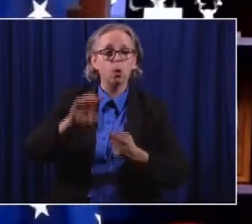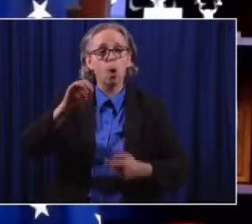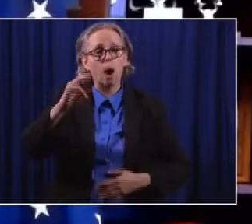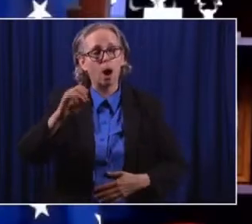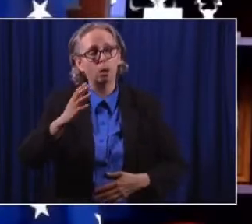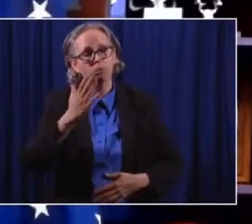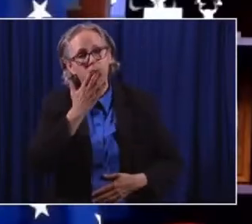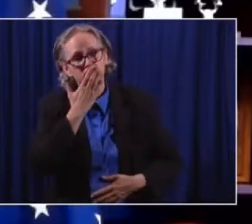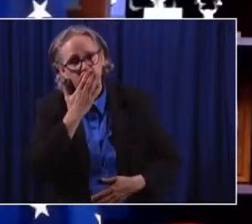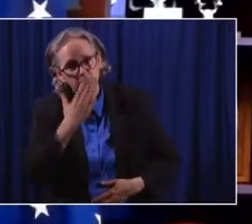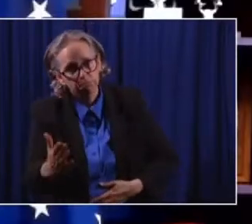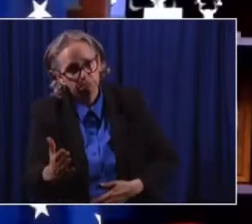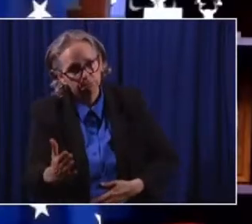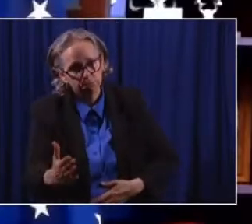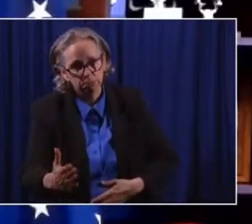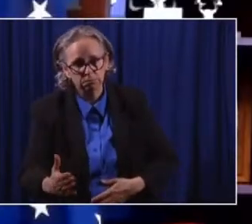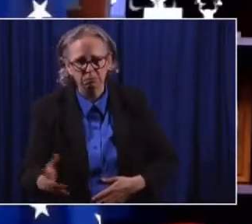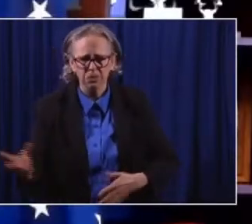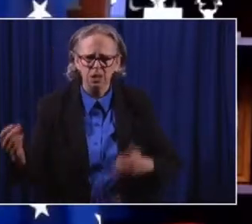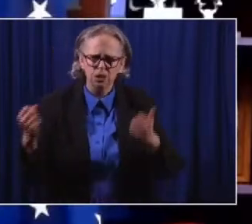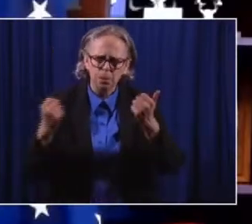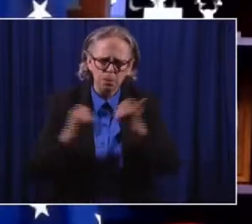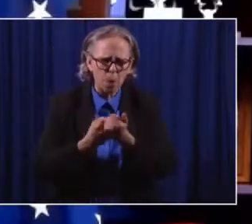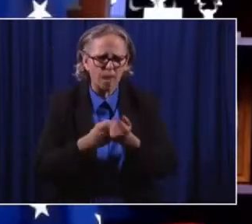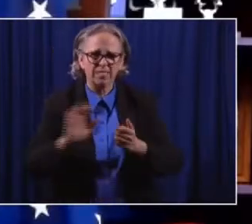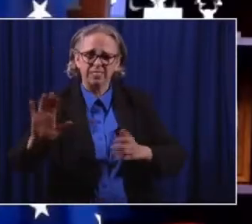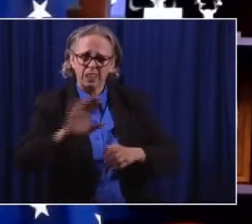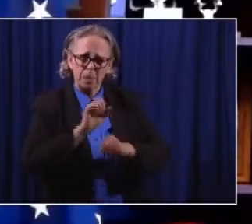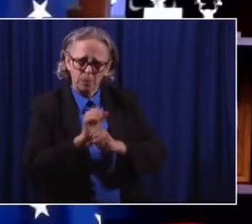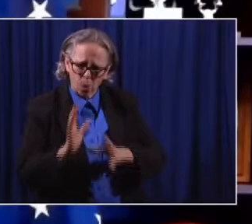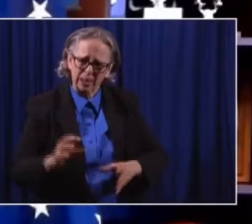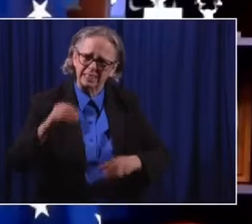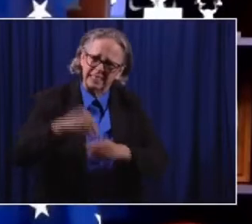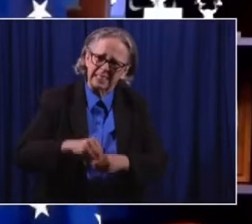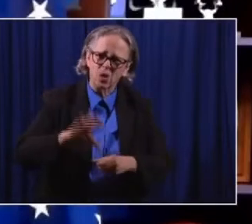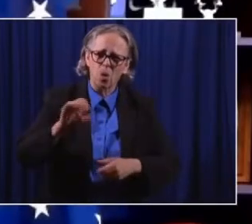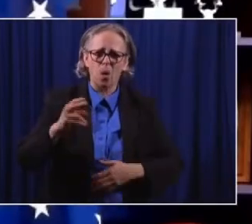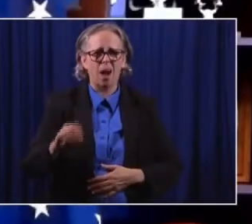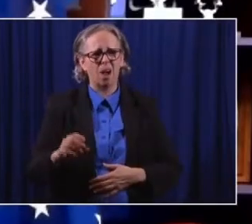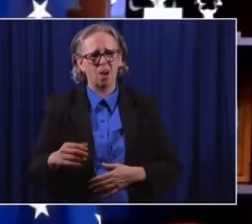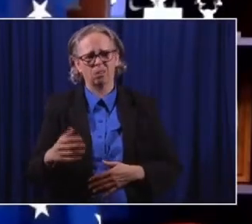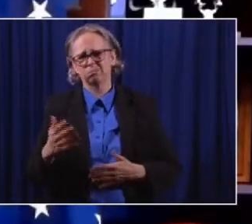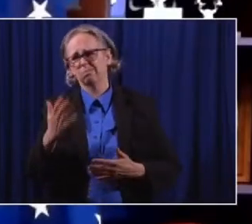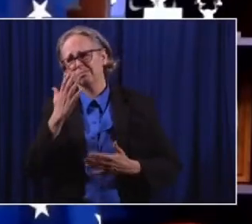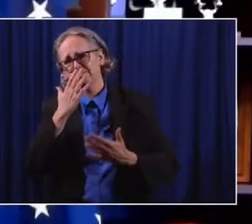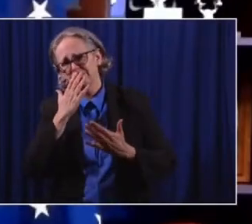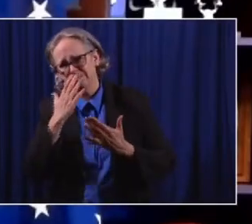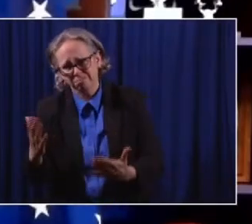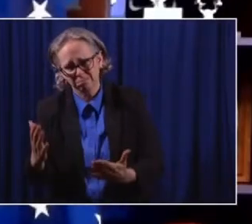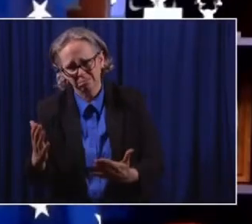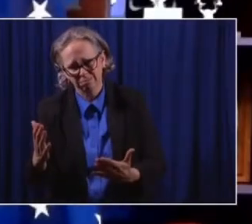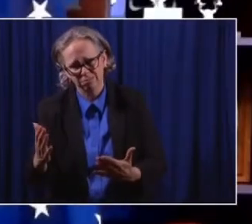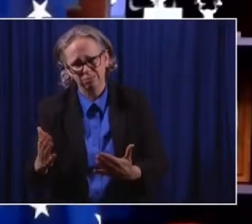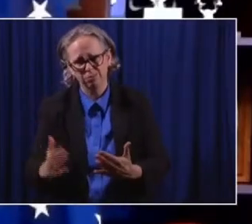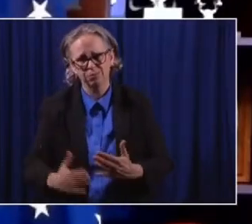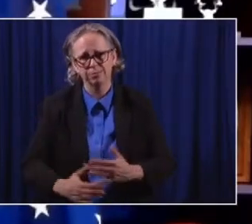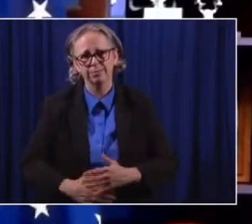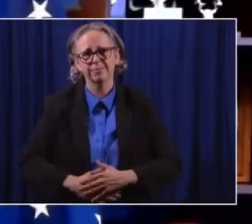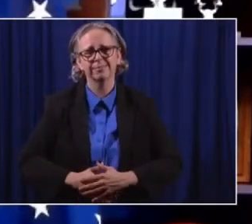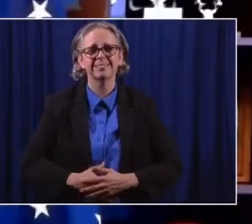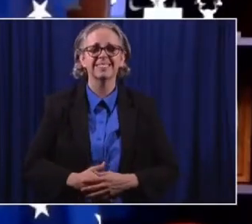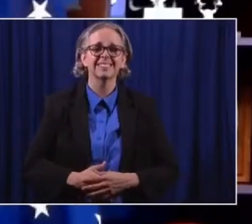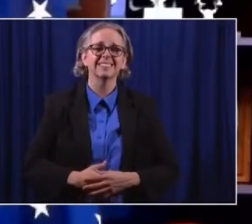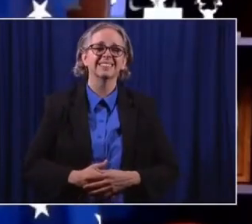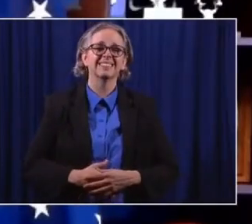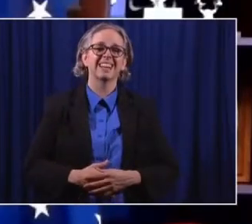employ here and how they're helping us get through the virus, grow jobs, and keep people safe. Next, I want